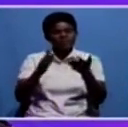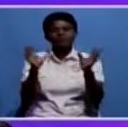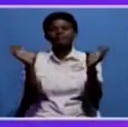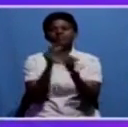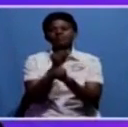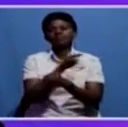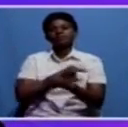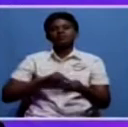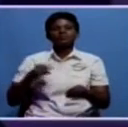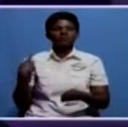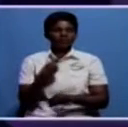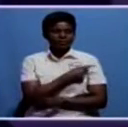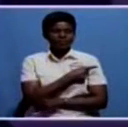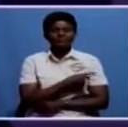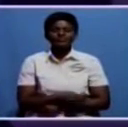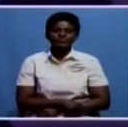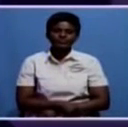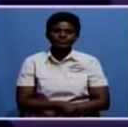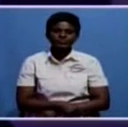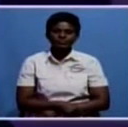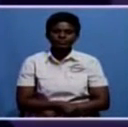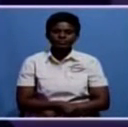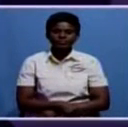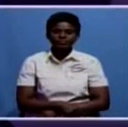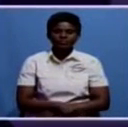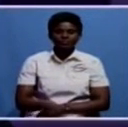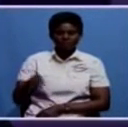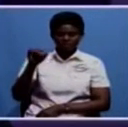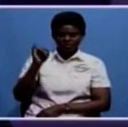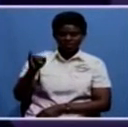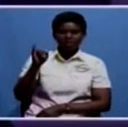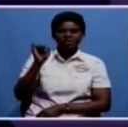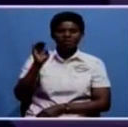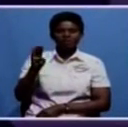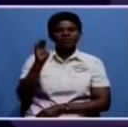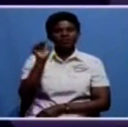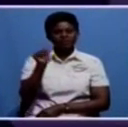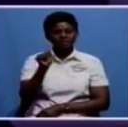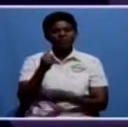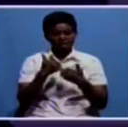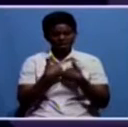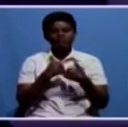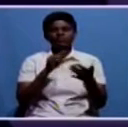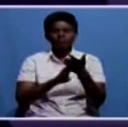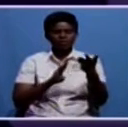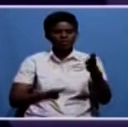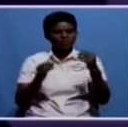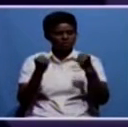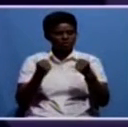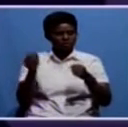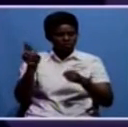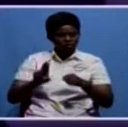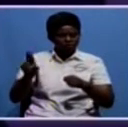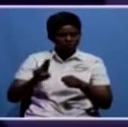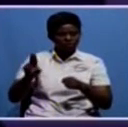of parliament. There's one issue at your ministry before we close, IBA, and there's a strong belief that you are using